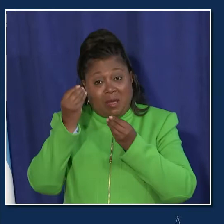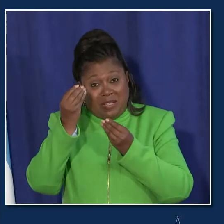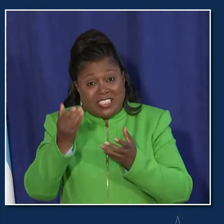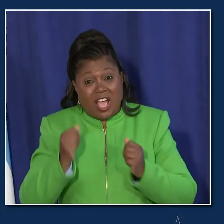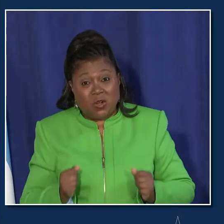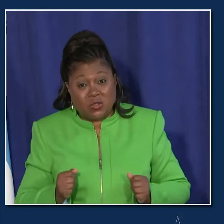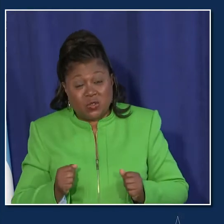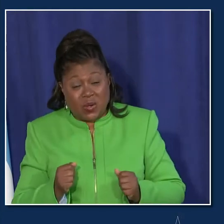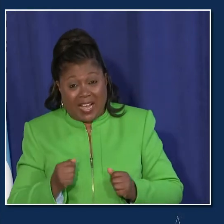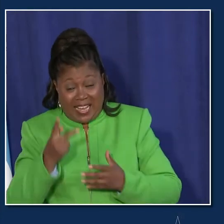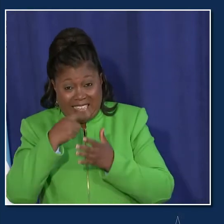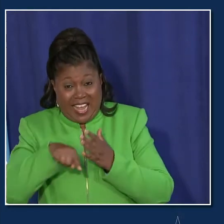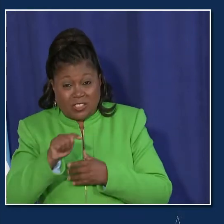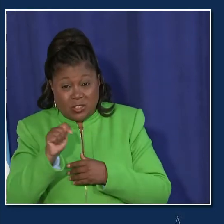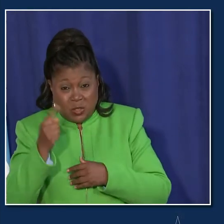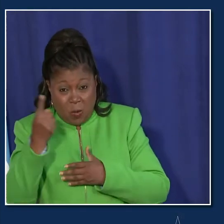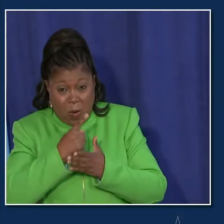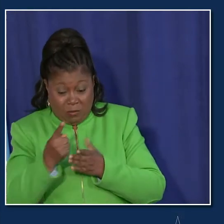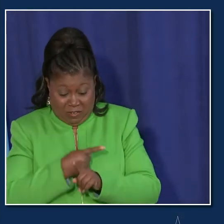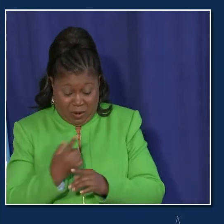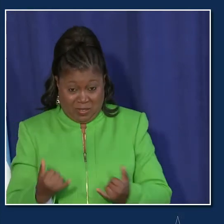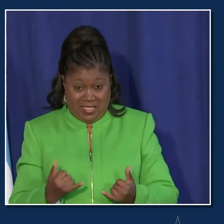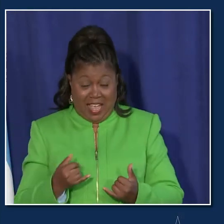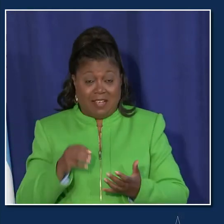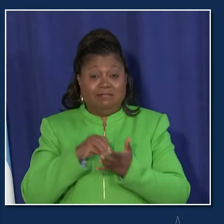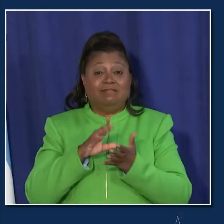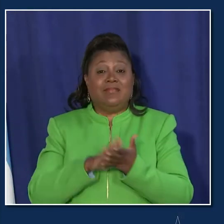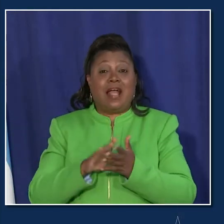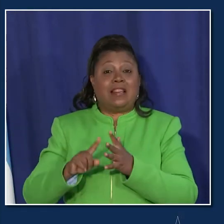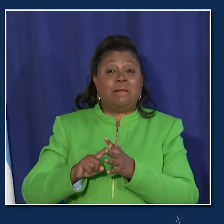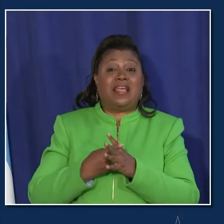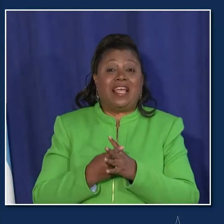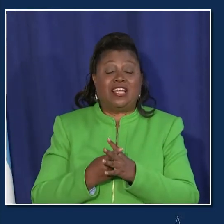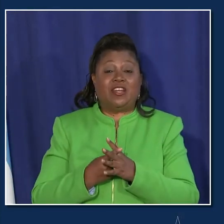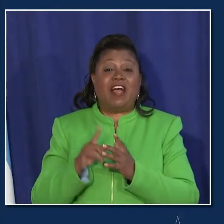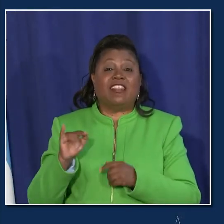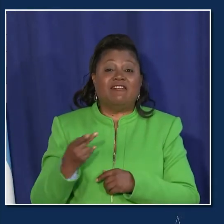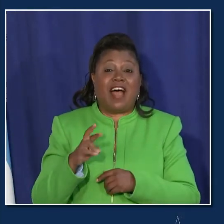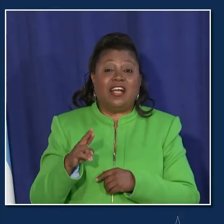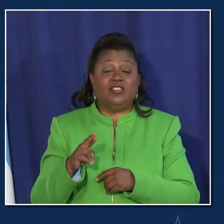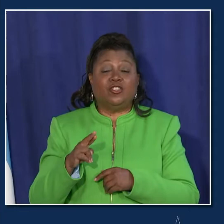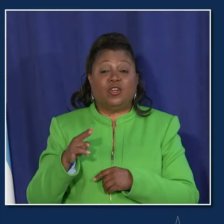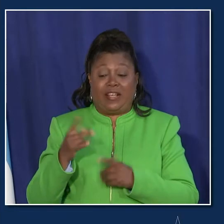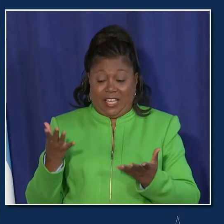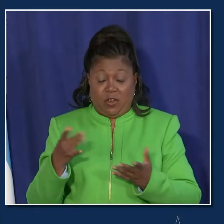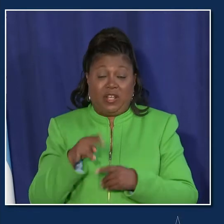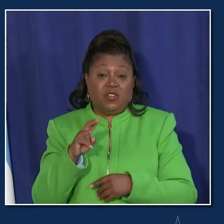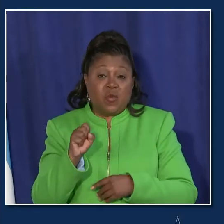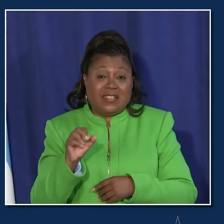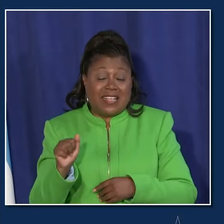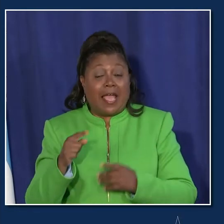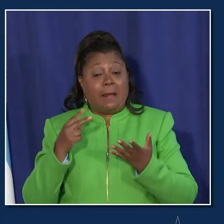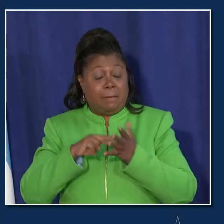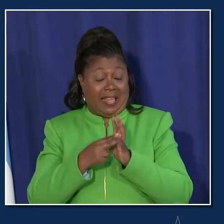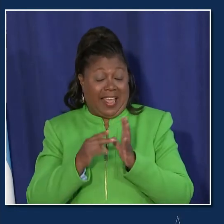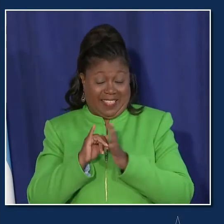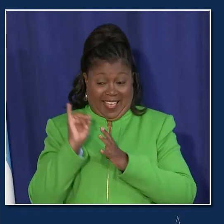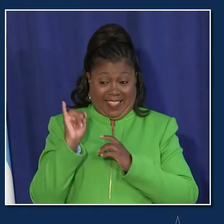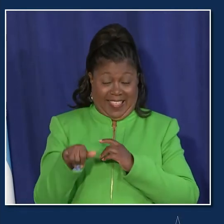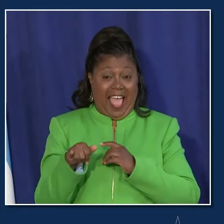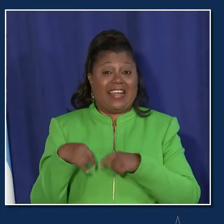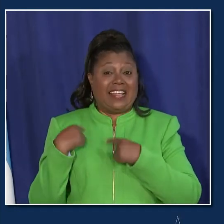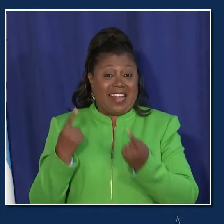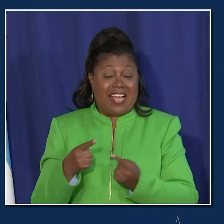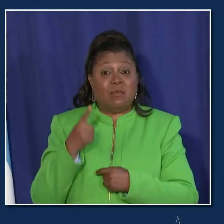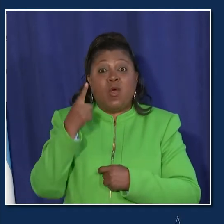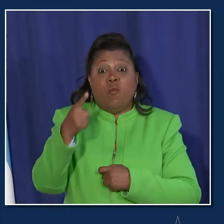you, next Tuesday, 1 week from today, marks the beginning of the Pfizer vaccine trial here in the U.S., meaning that it has